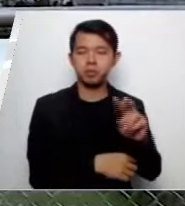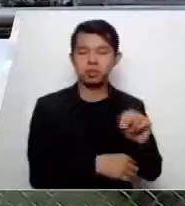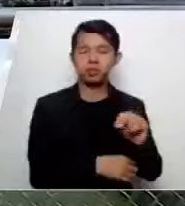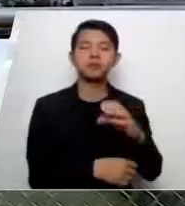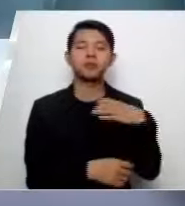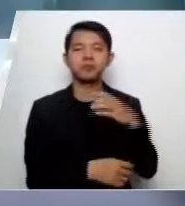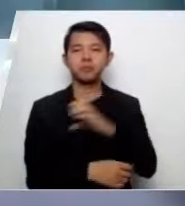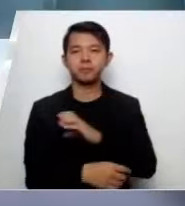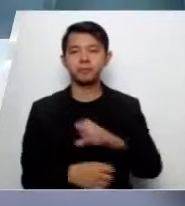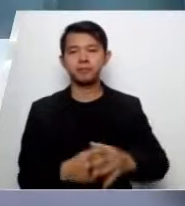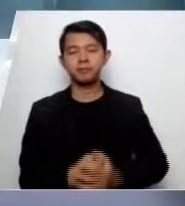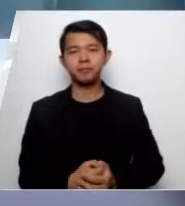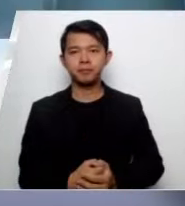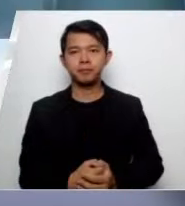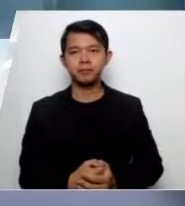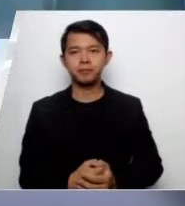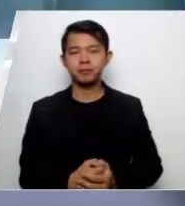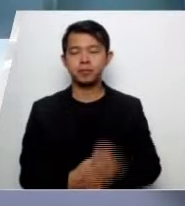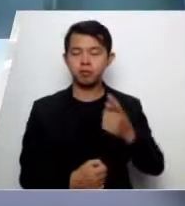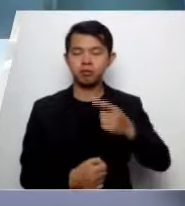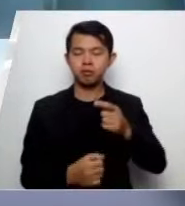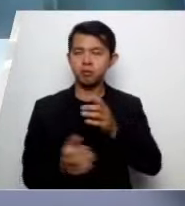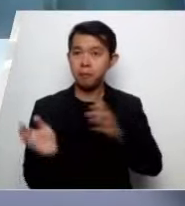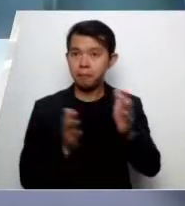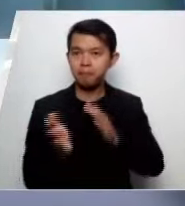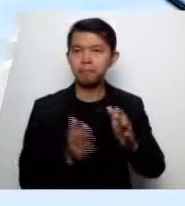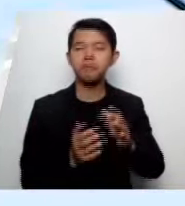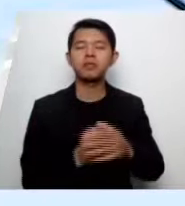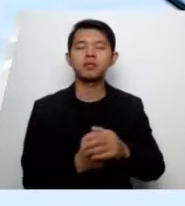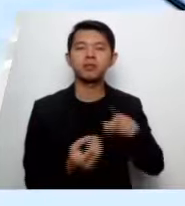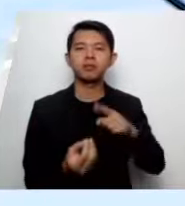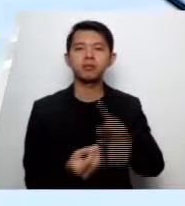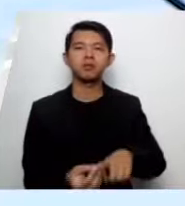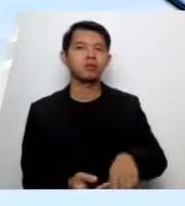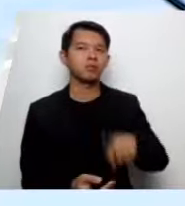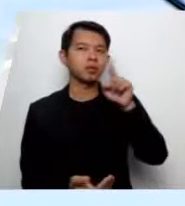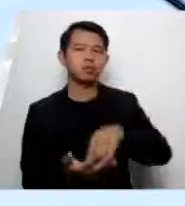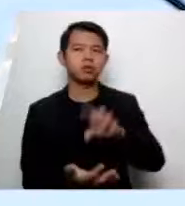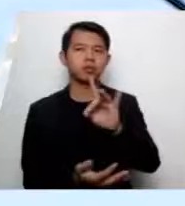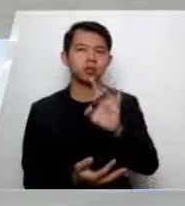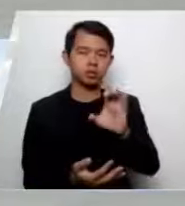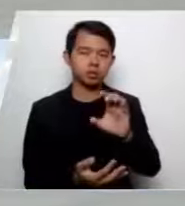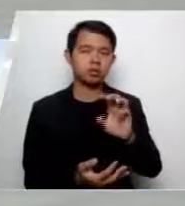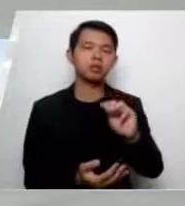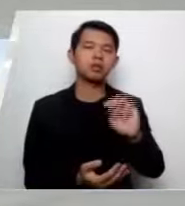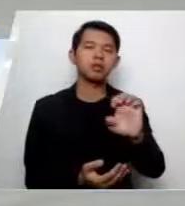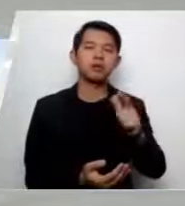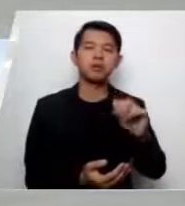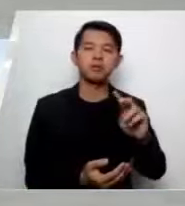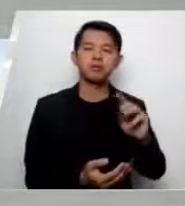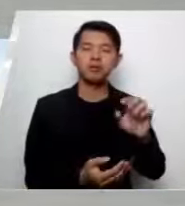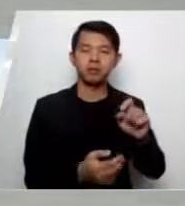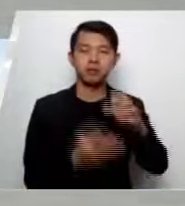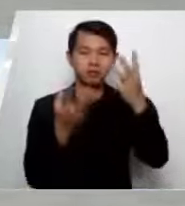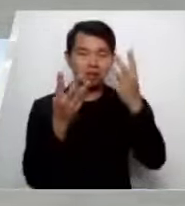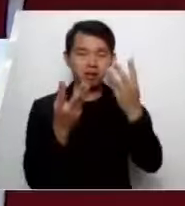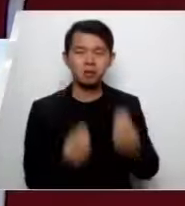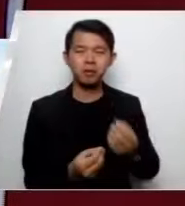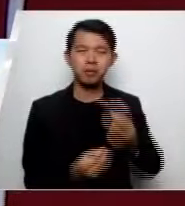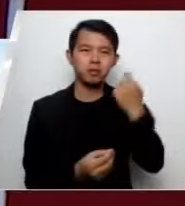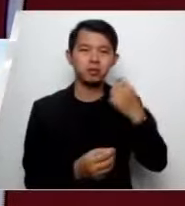ng contingency plans nila ang epekto ng pagkawala sa grid ng 1,800 megawatts dahil sa forced outage. Pero dahil halos tuwing tag-init